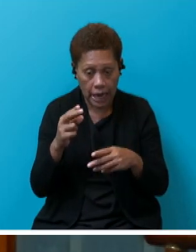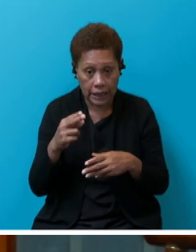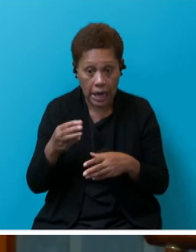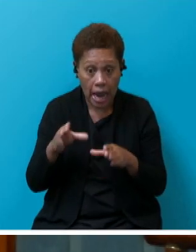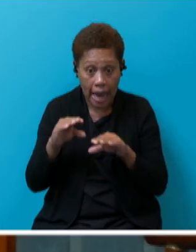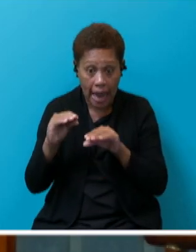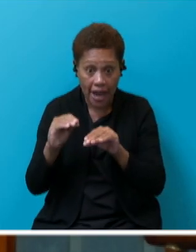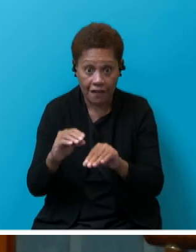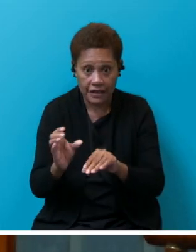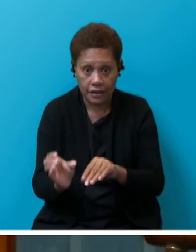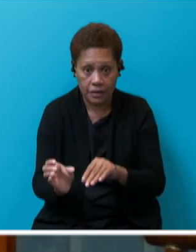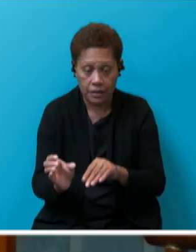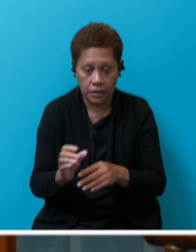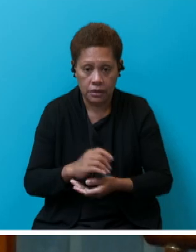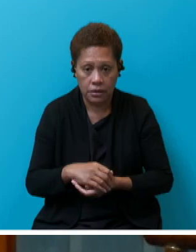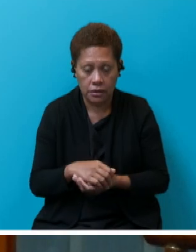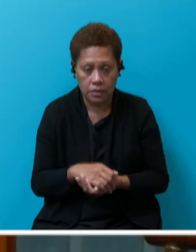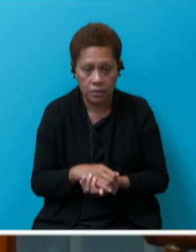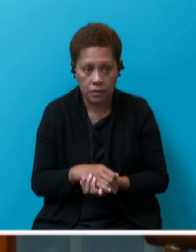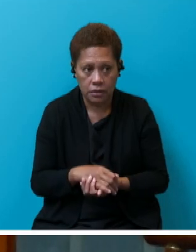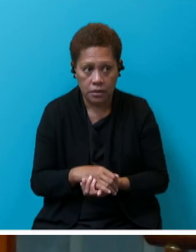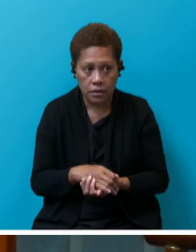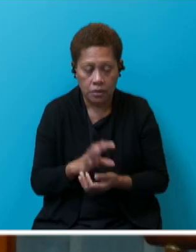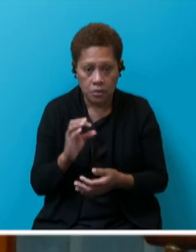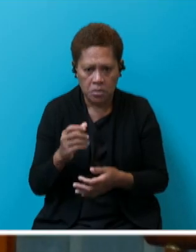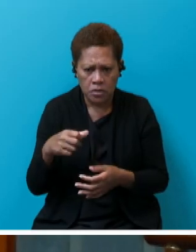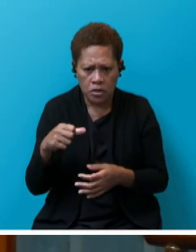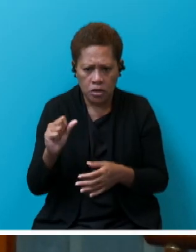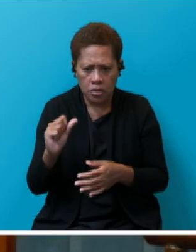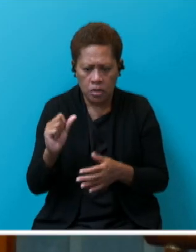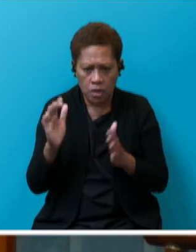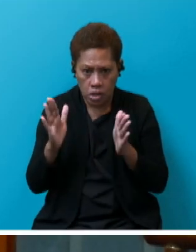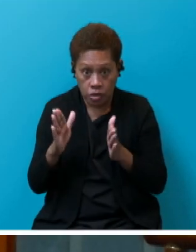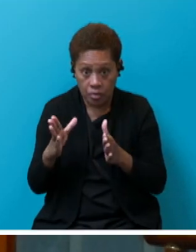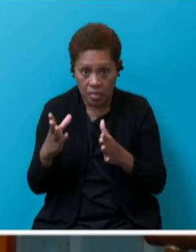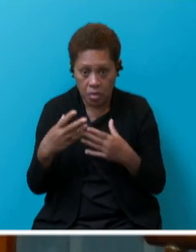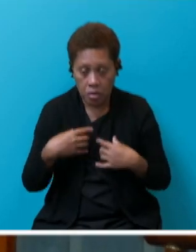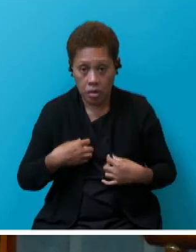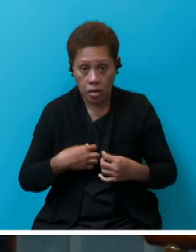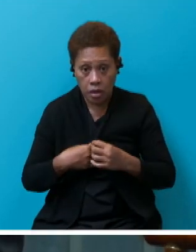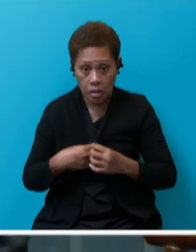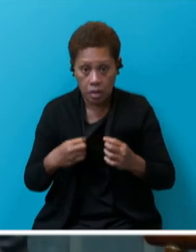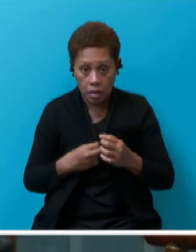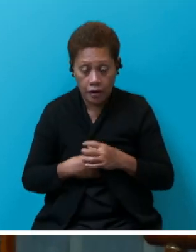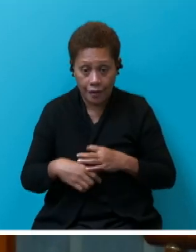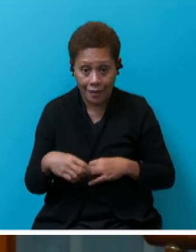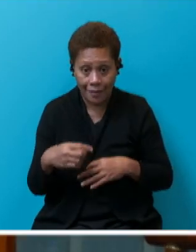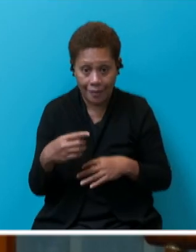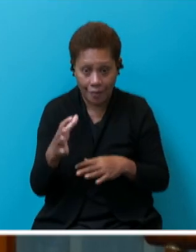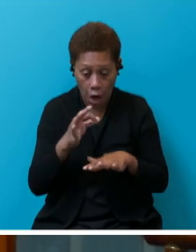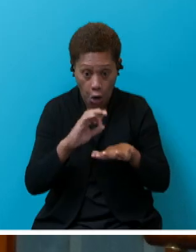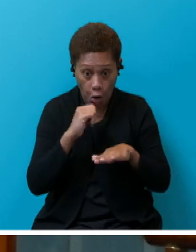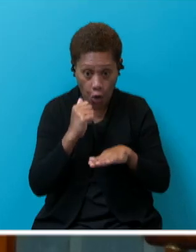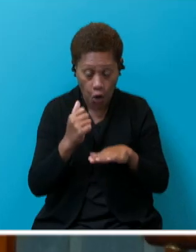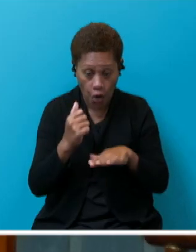the integrity of small offer mechanism to start with. Importantly, small offer is not a government grant or a